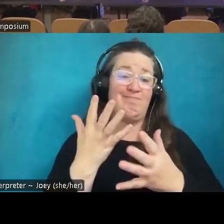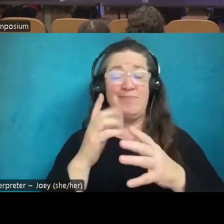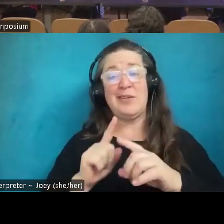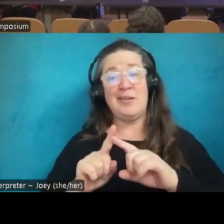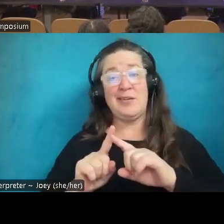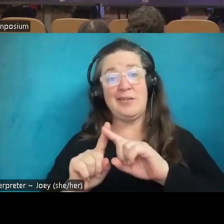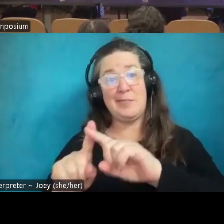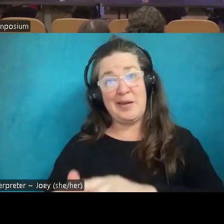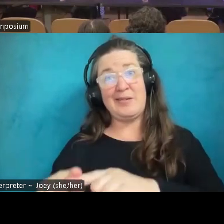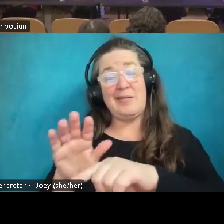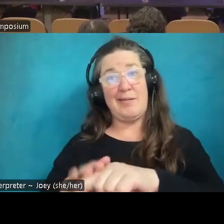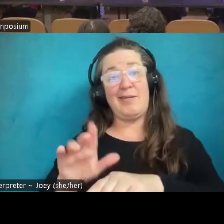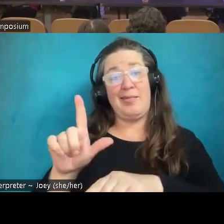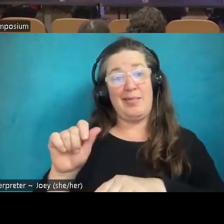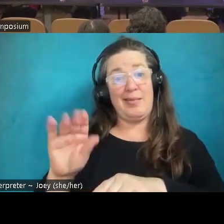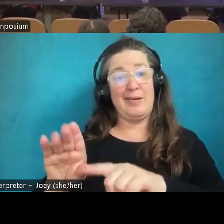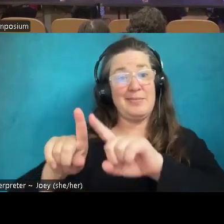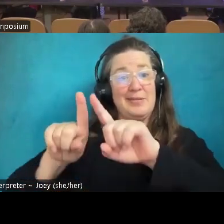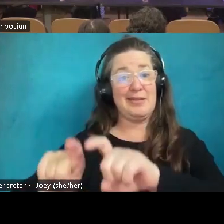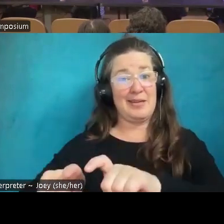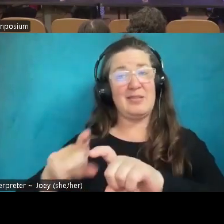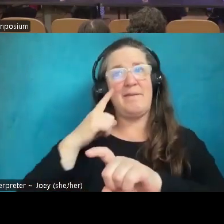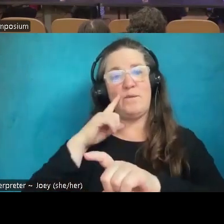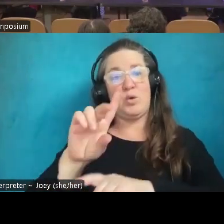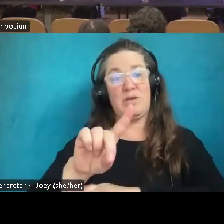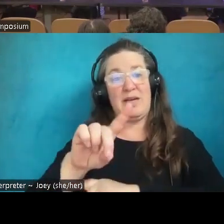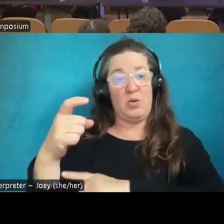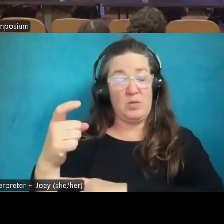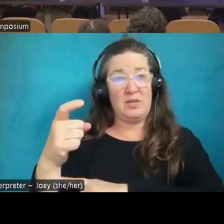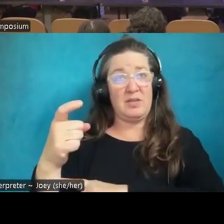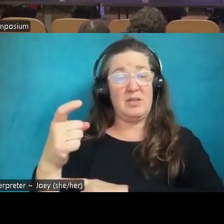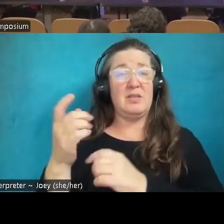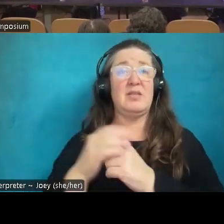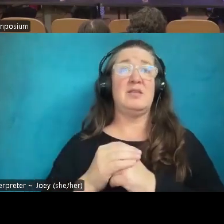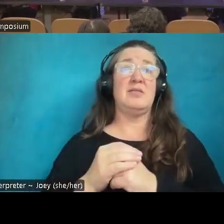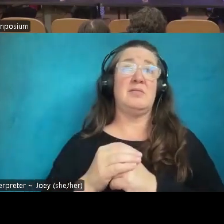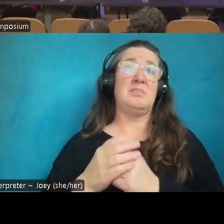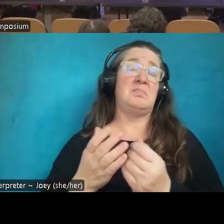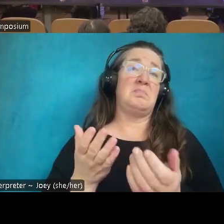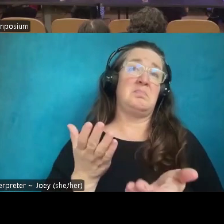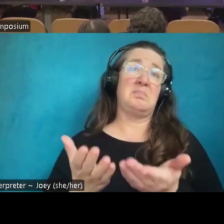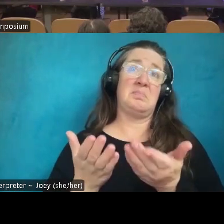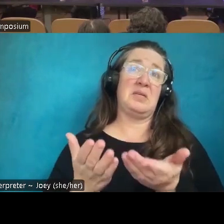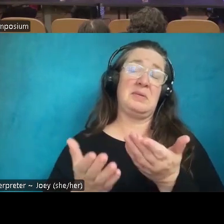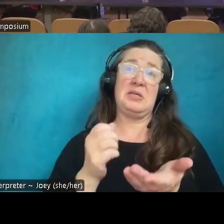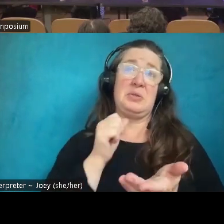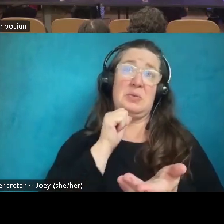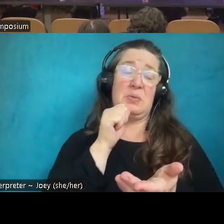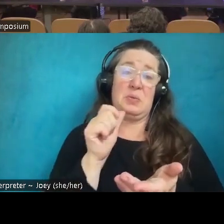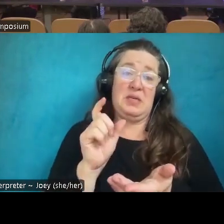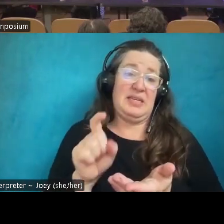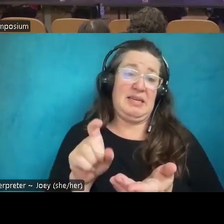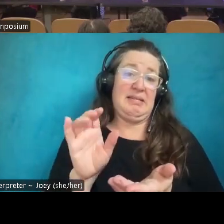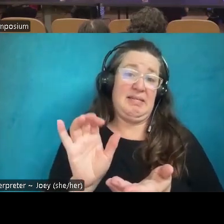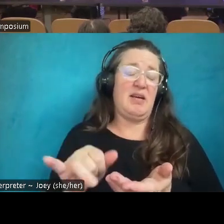in order to make a diagnosis when it may not necessarily be needed to try to move forward in the